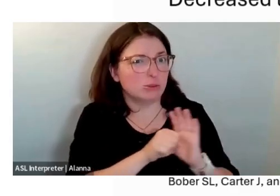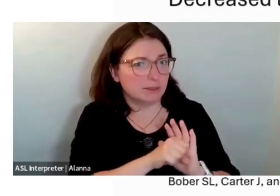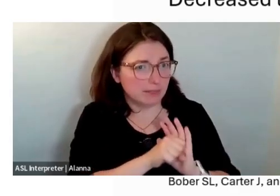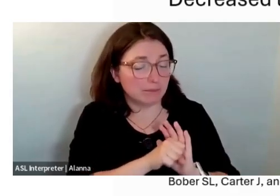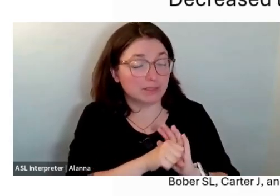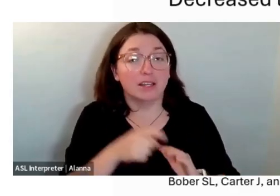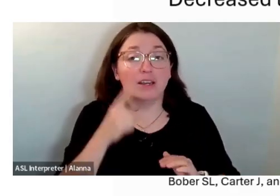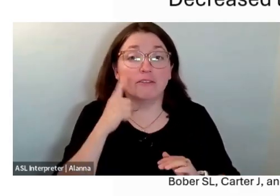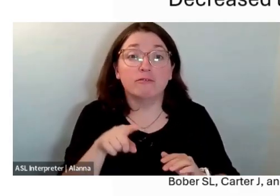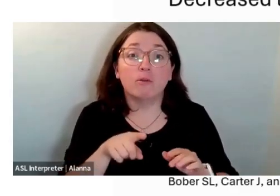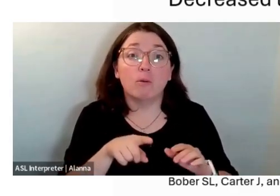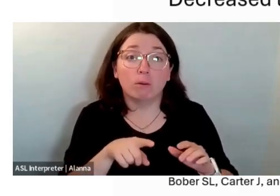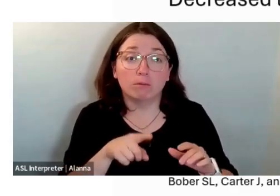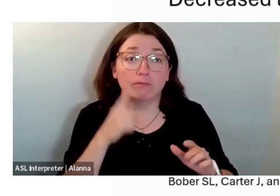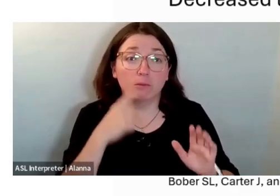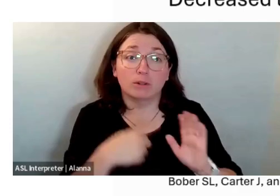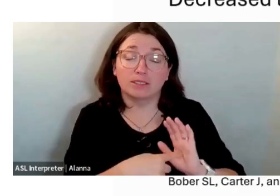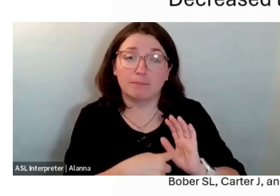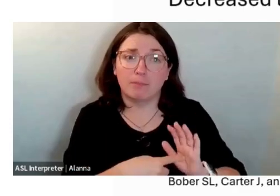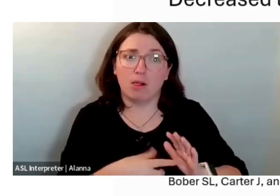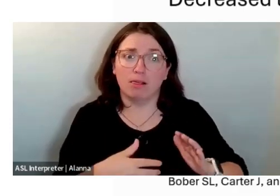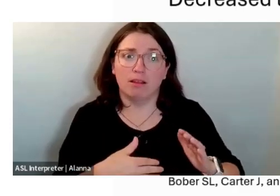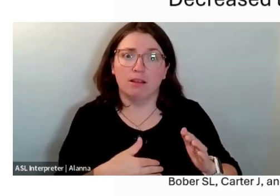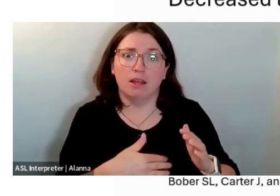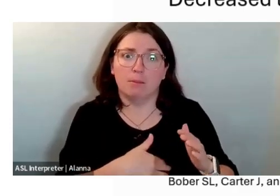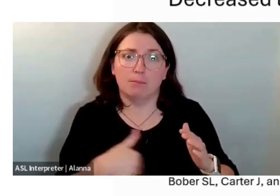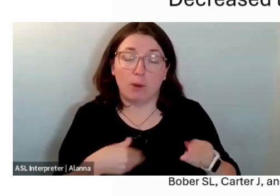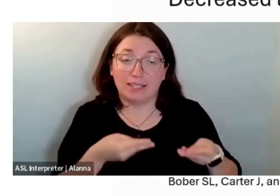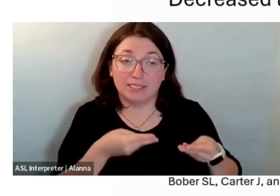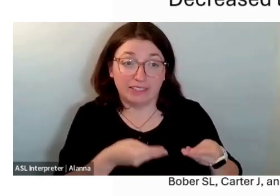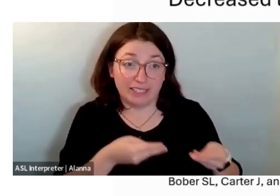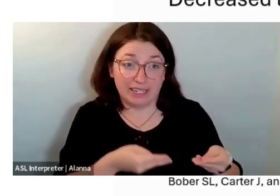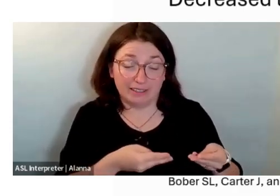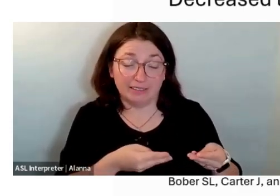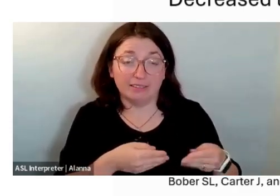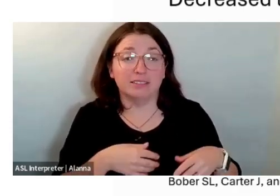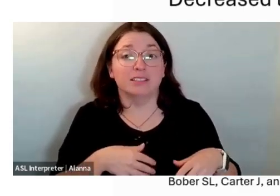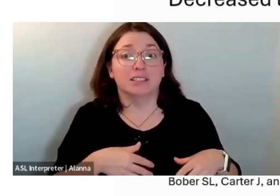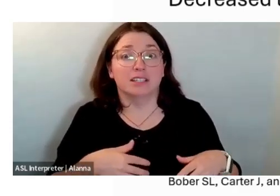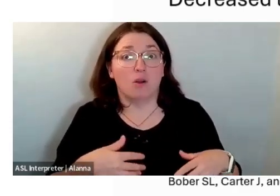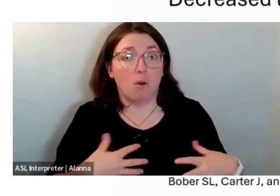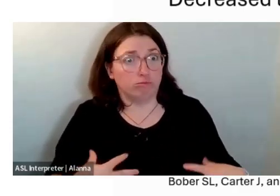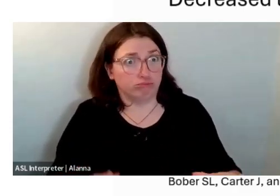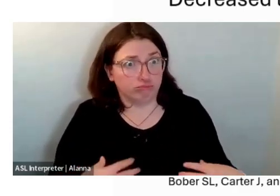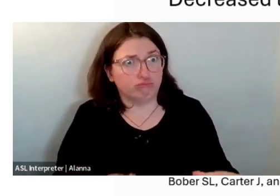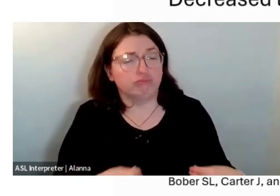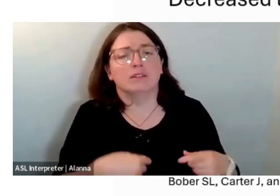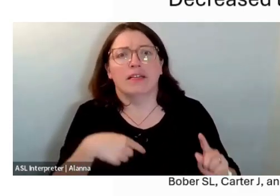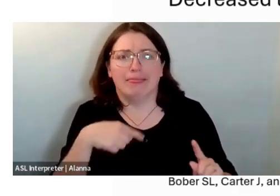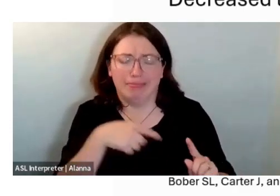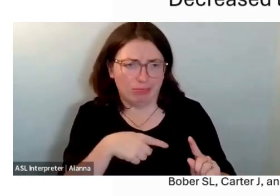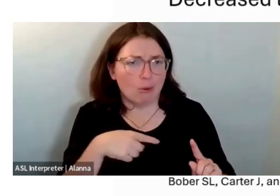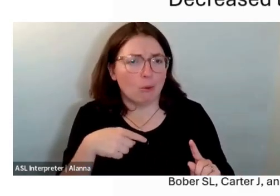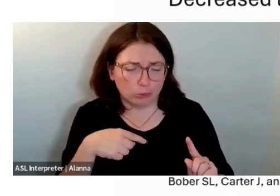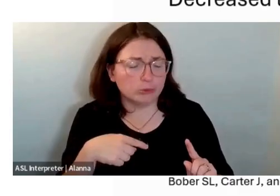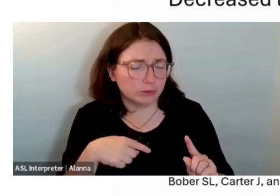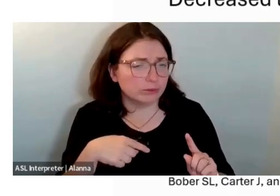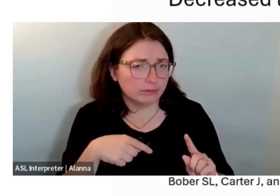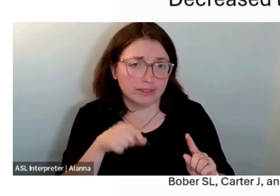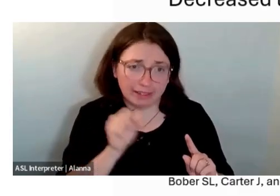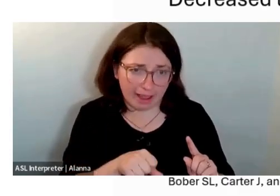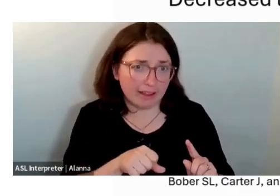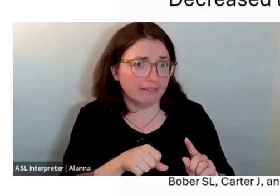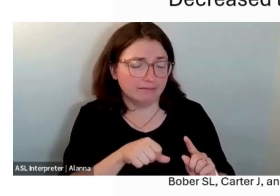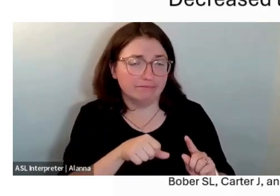breastfeeding, and in hormone suppressed states, like in cancer treatment. So we actually have genitourinary syndrome